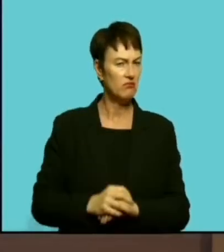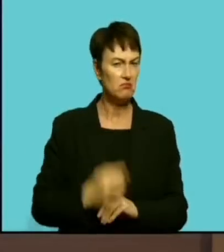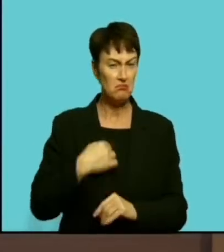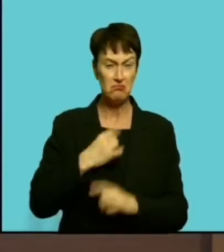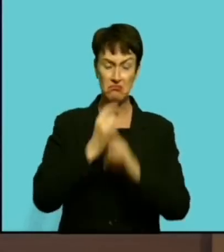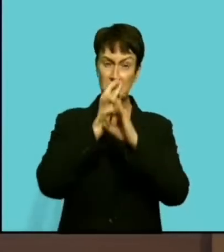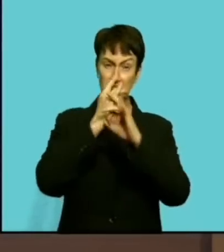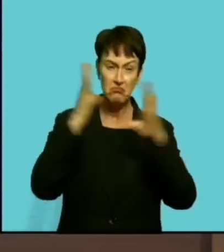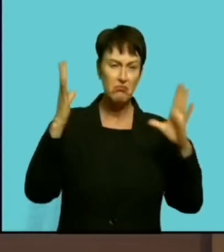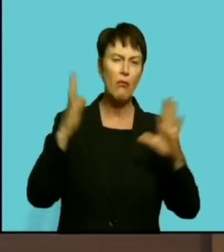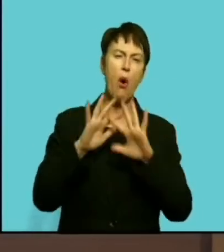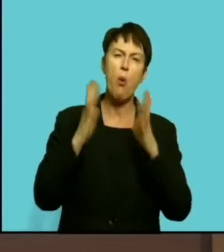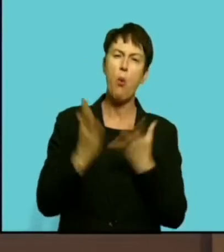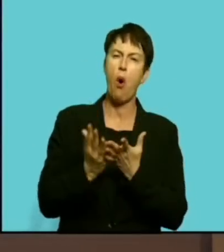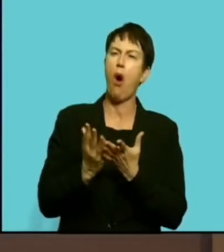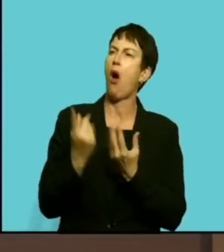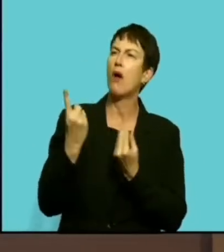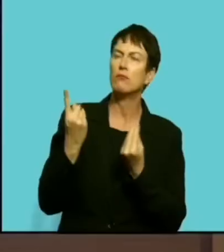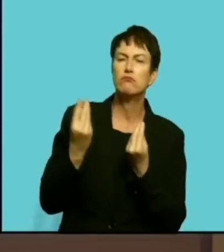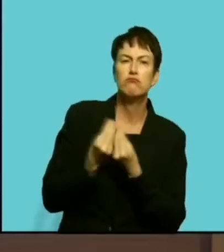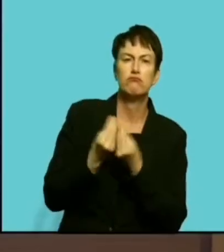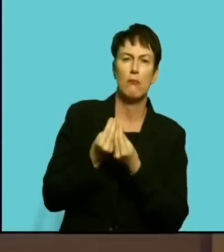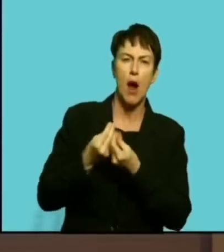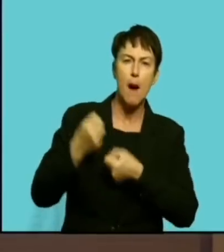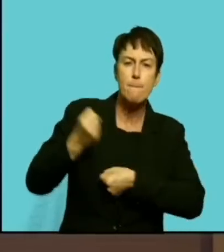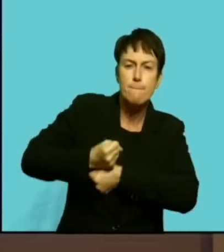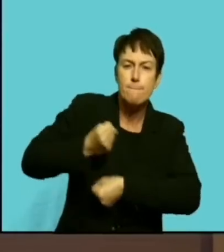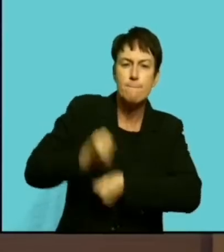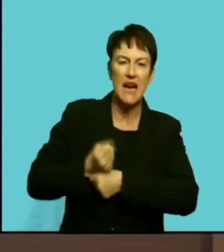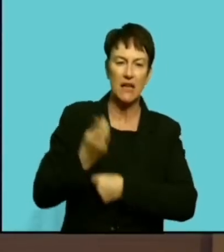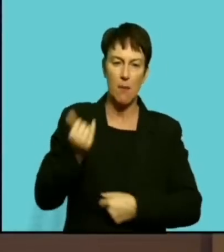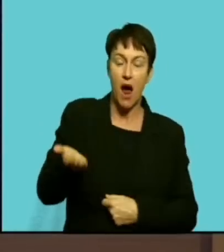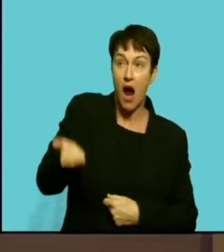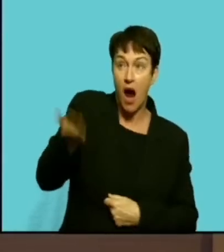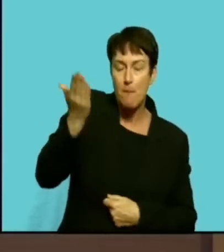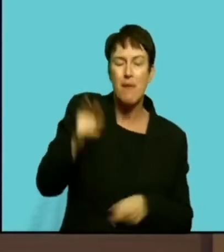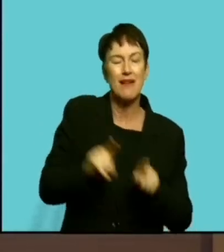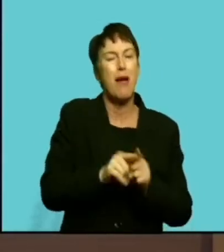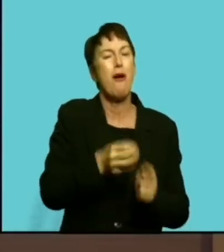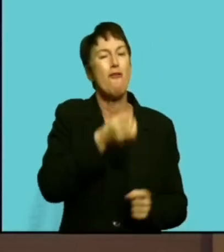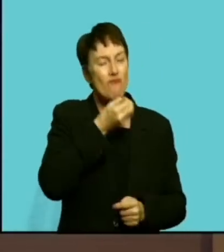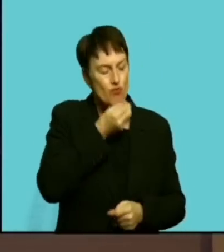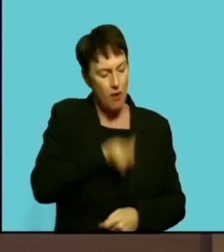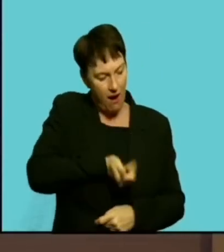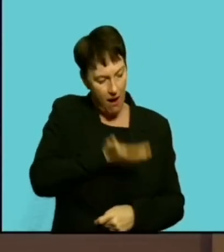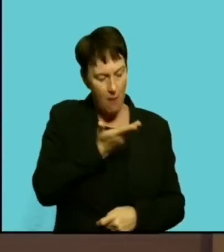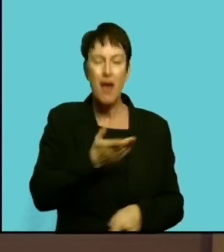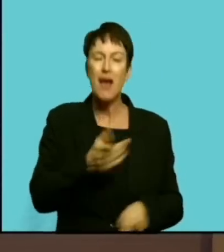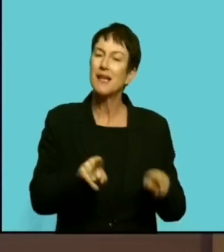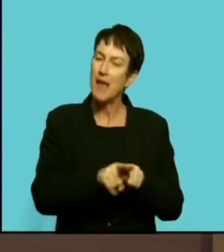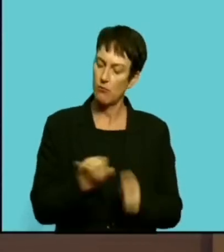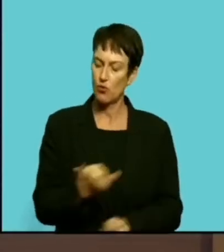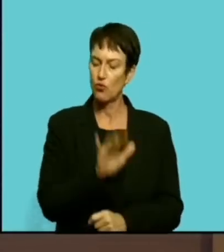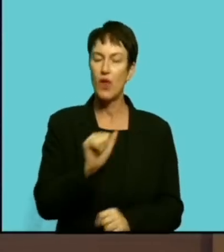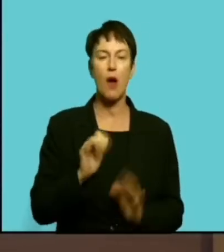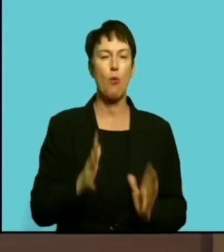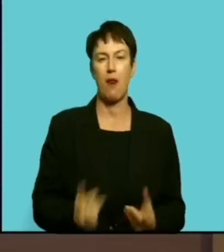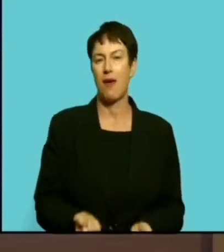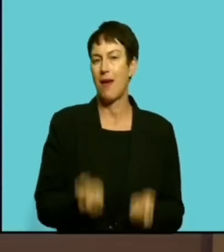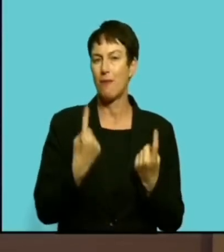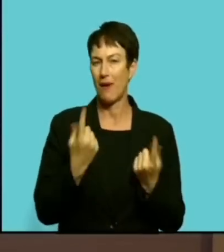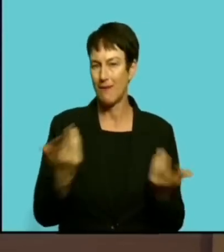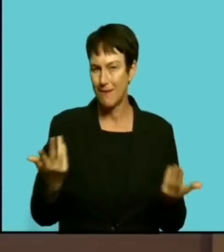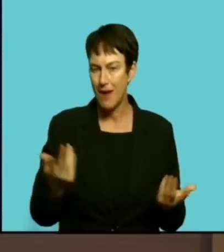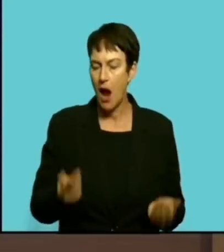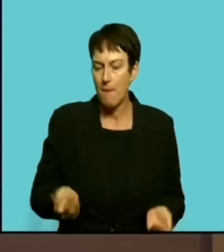inflation continued to surprise higher in recent months and may do so again. Russia's war in the Ukraine